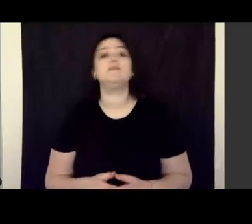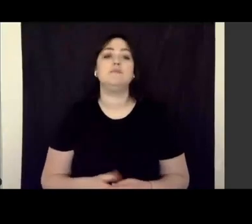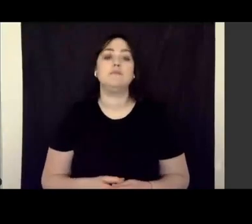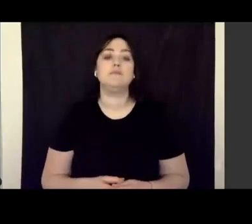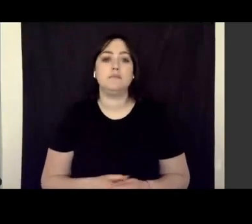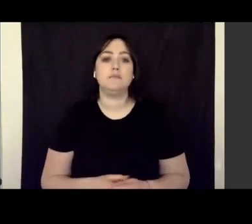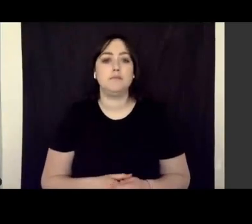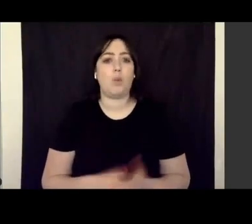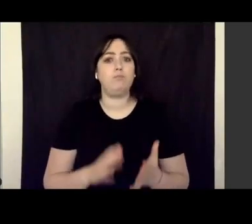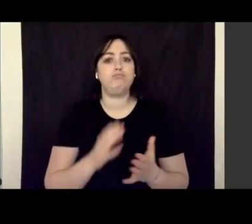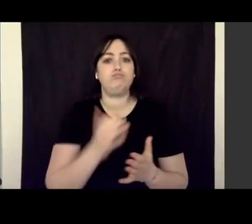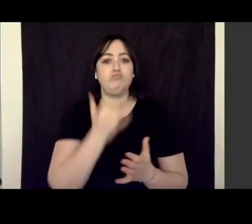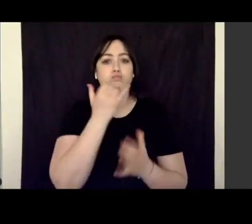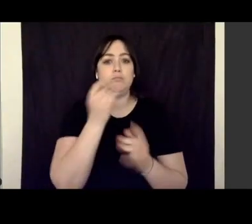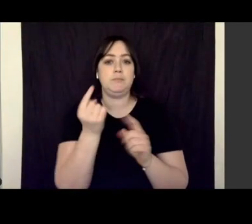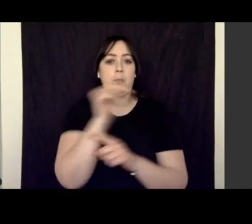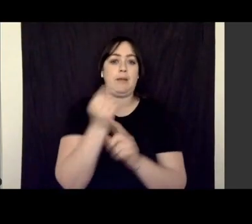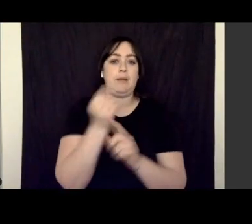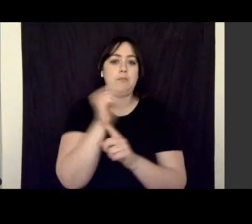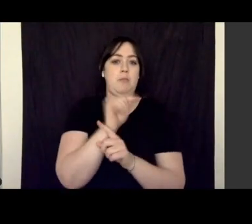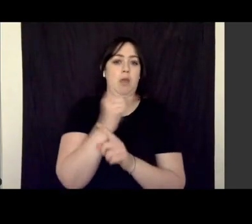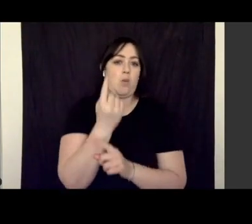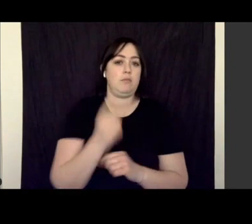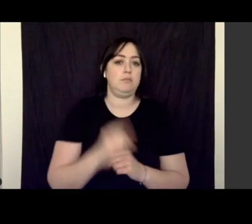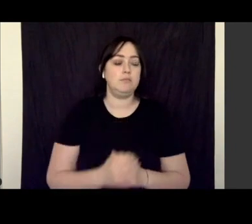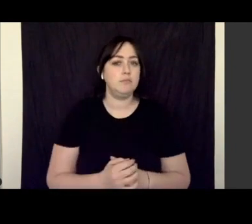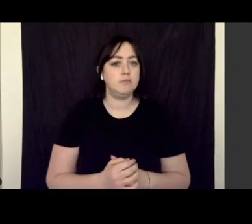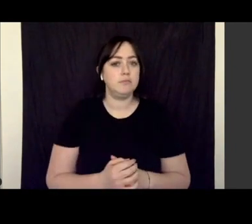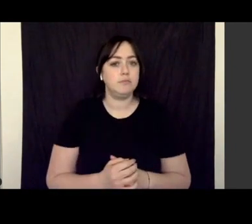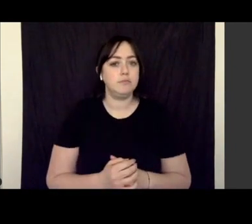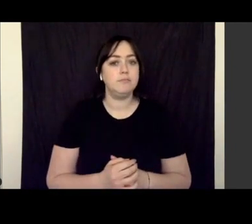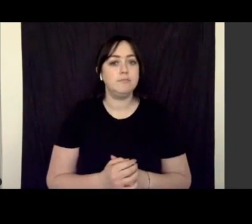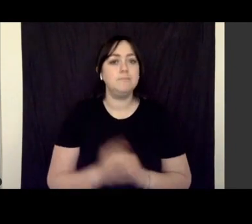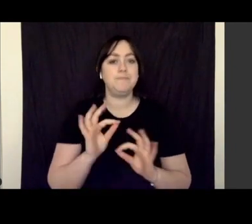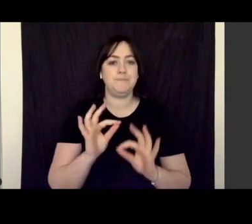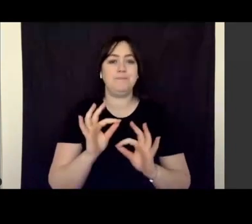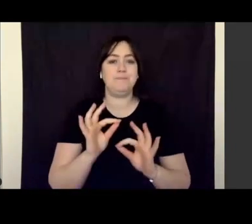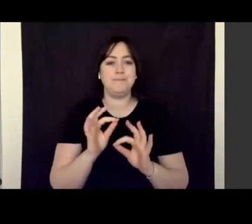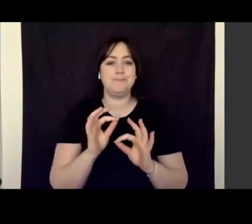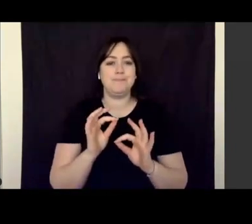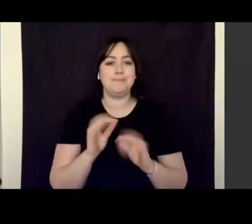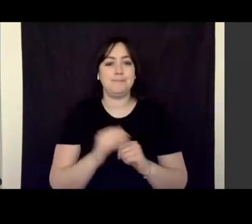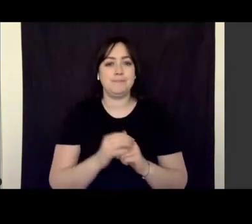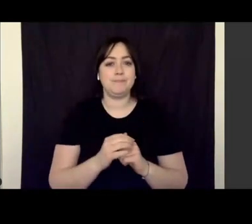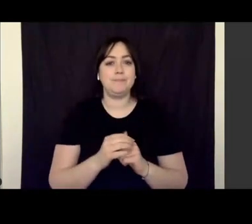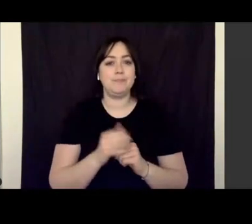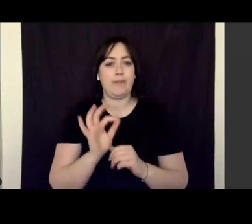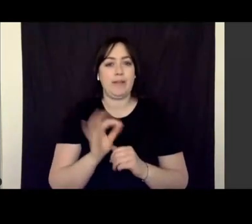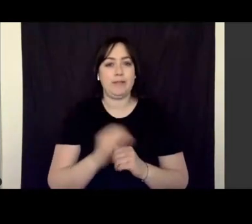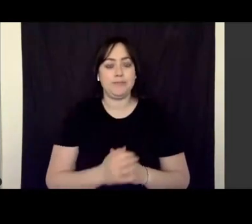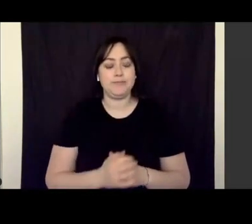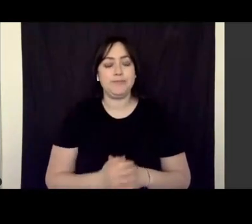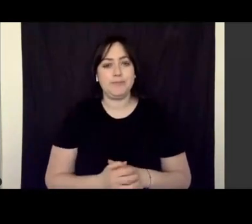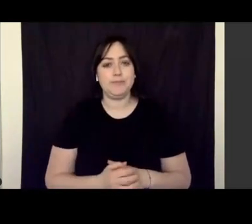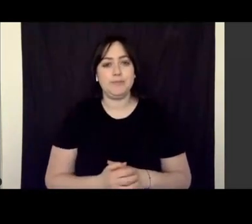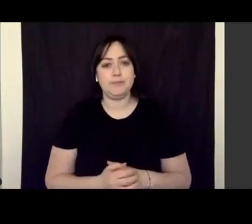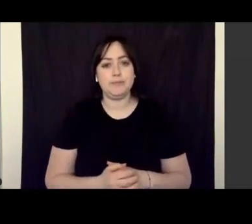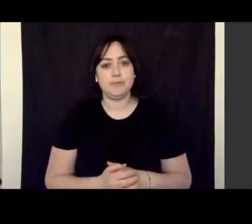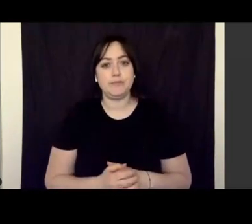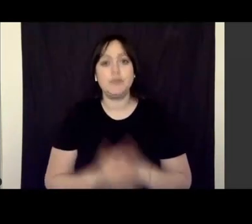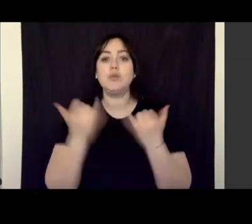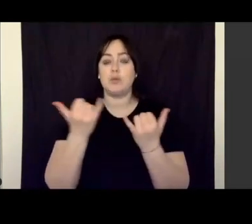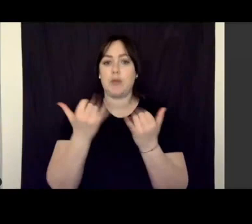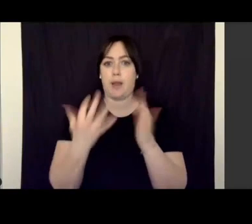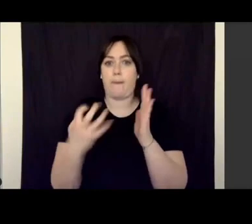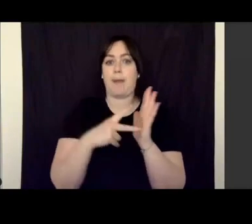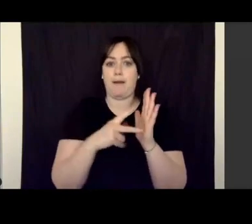So let's go back to, go back one more. Go back to the decision tree, there we go. So we're